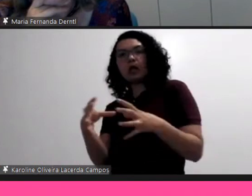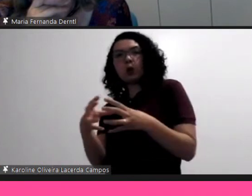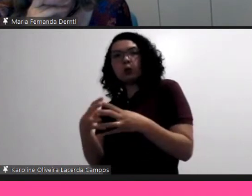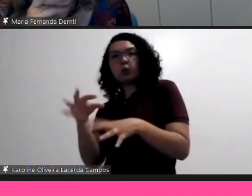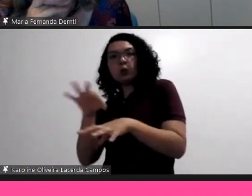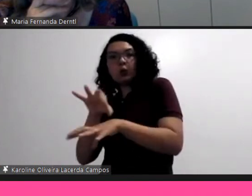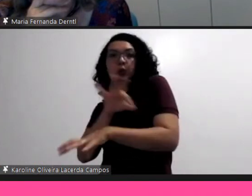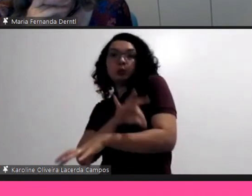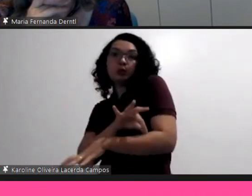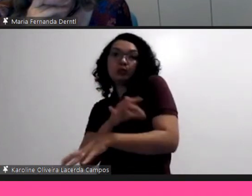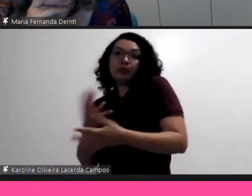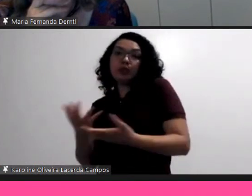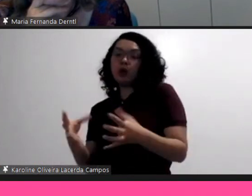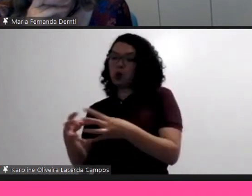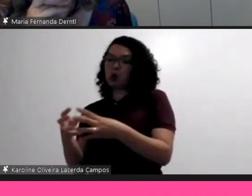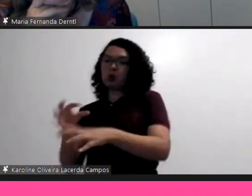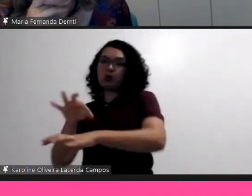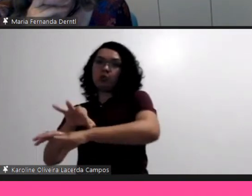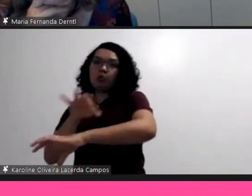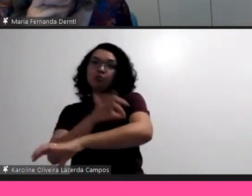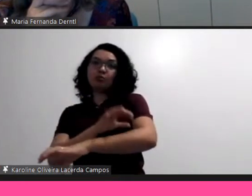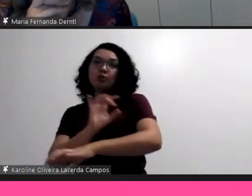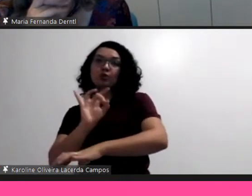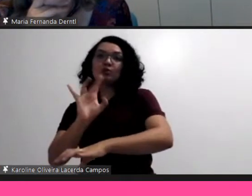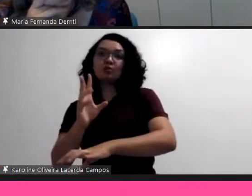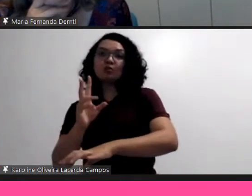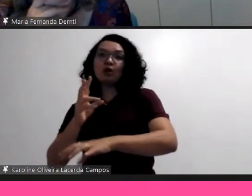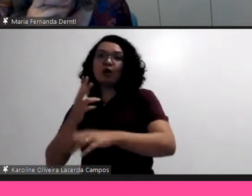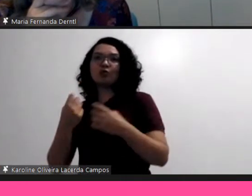the crucial advocacy and policy, that's where the crucial